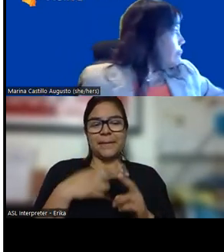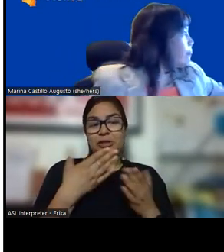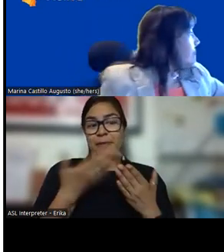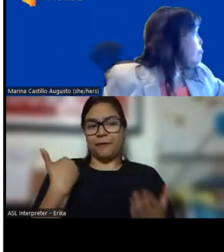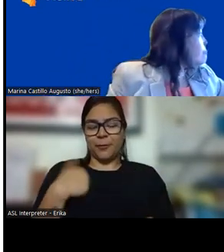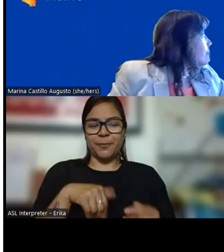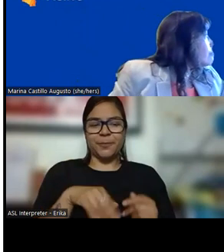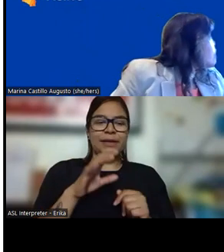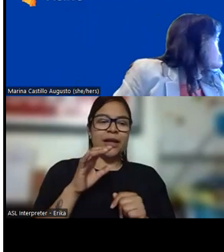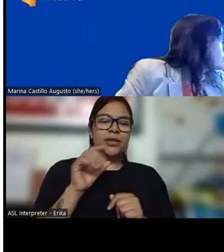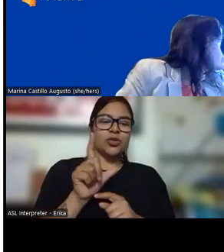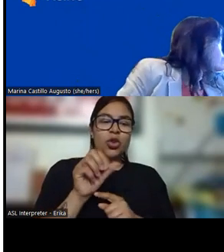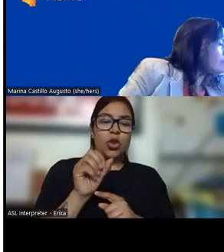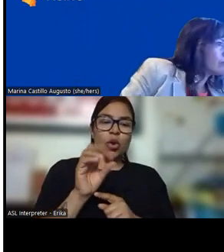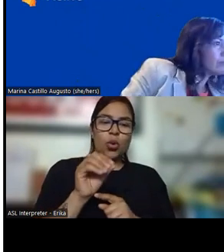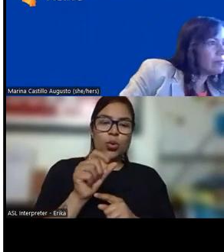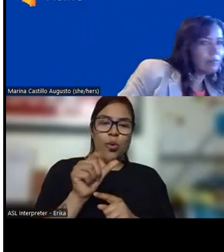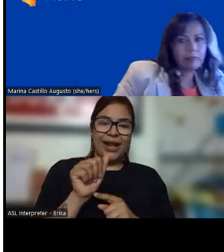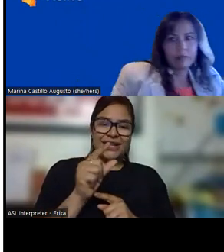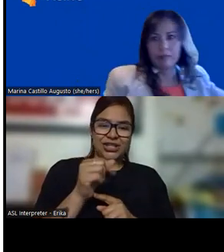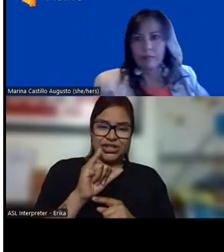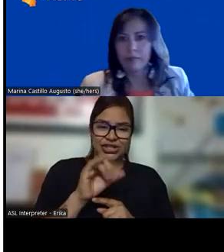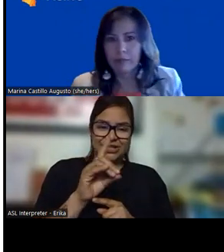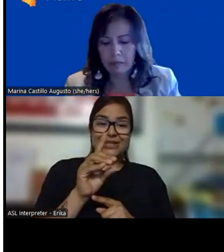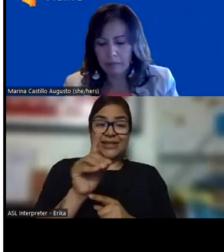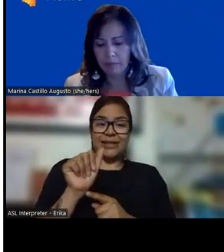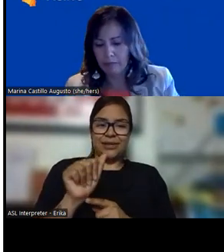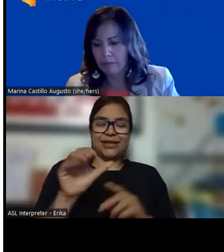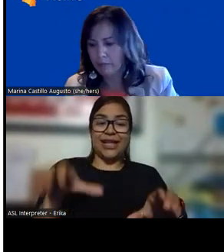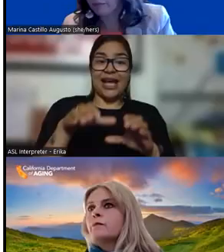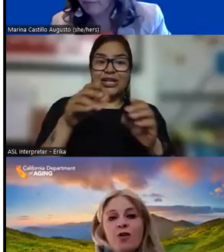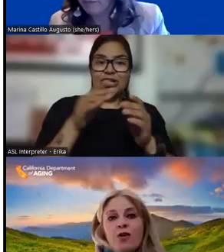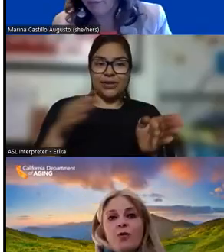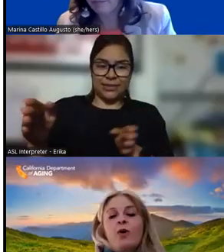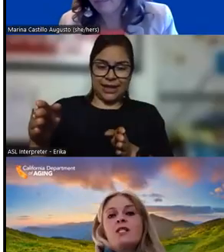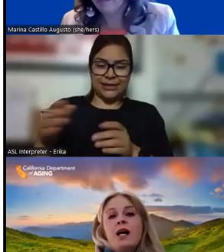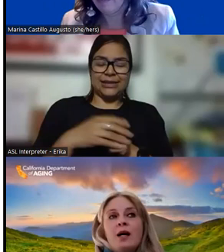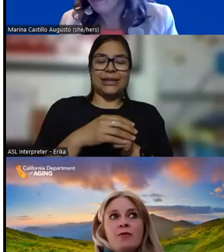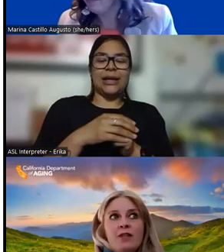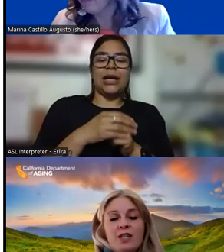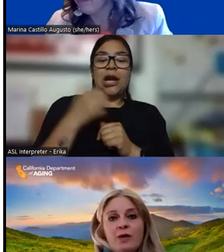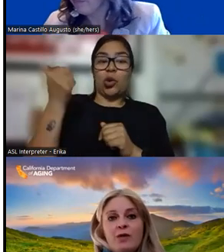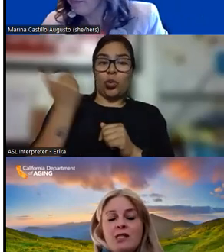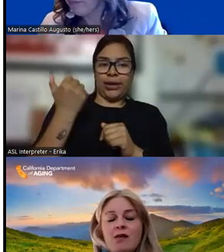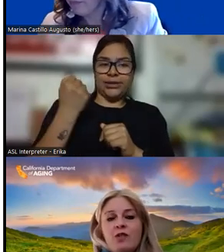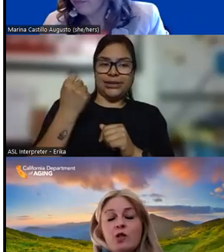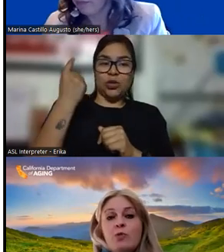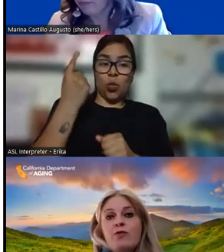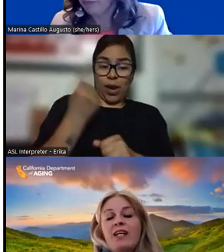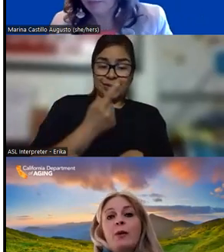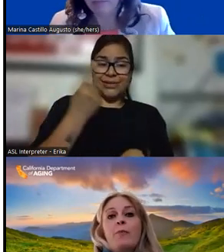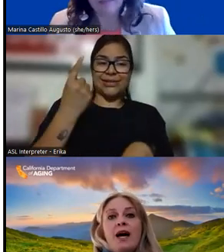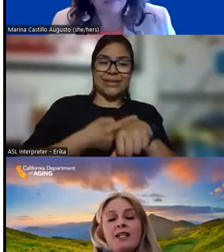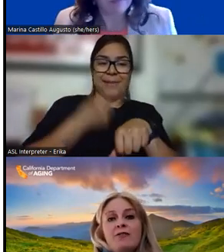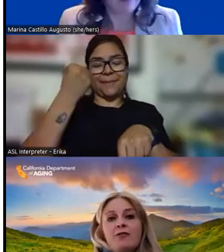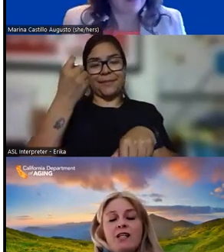Aging and Disability Action Planning Grant Program. And so this is the $4.5 million one-time funding we received to